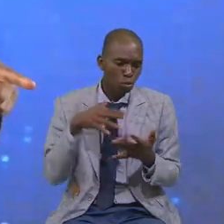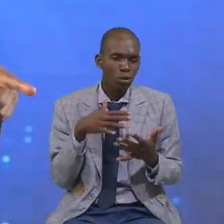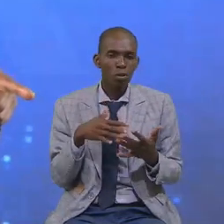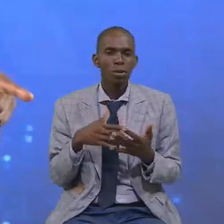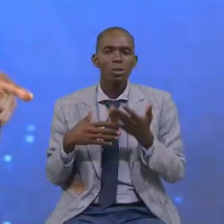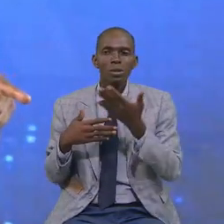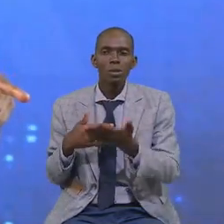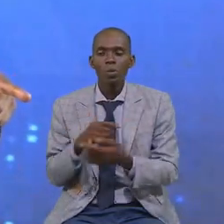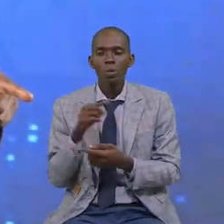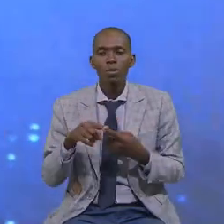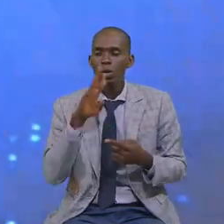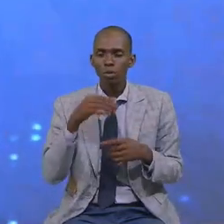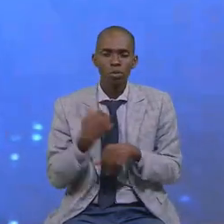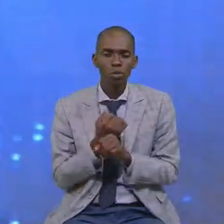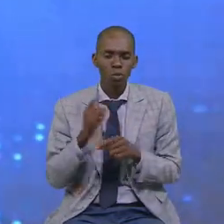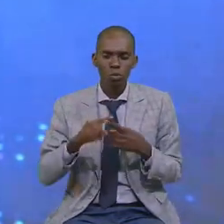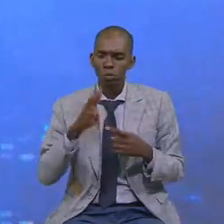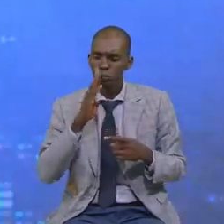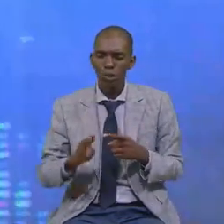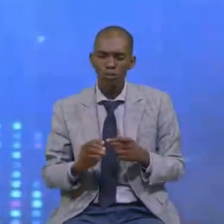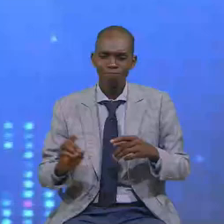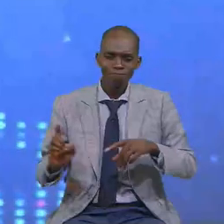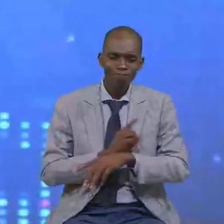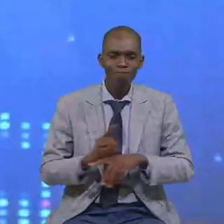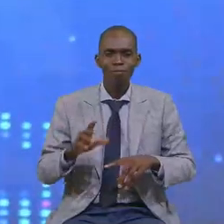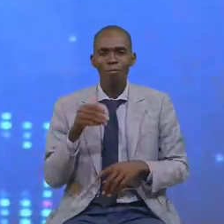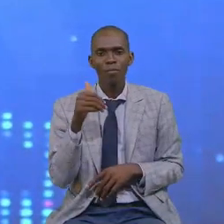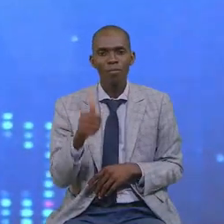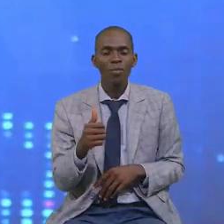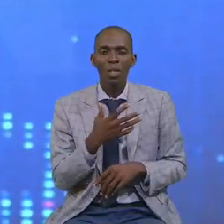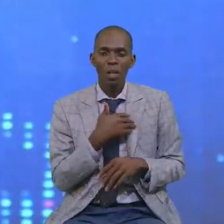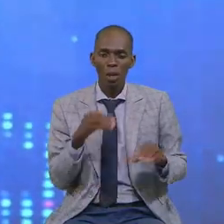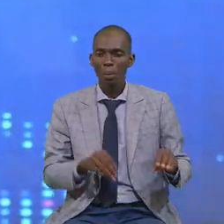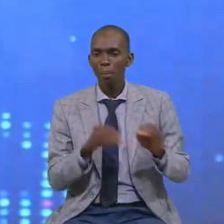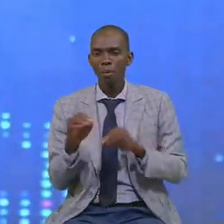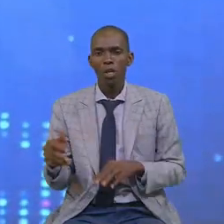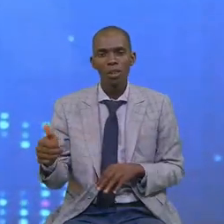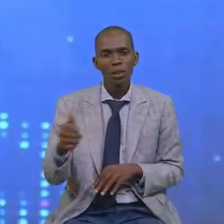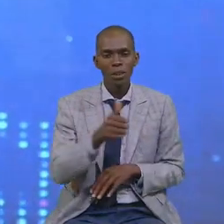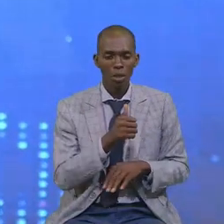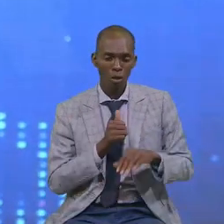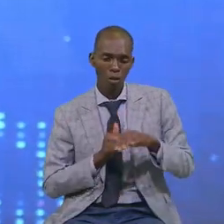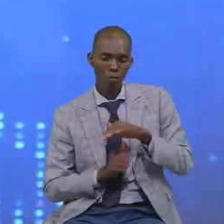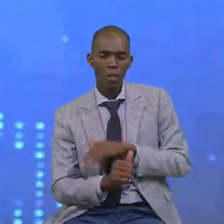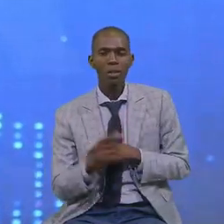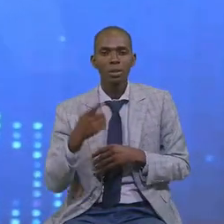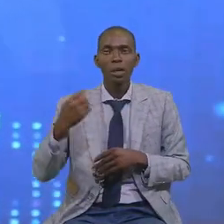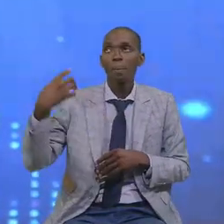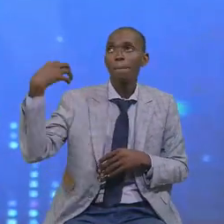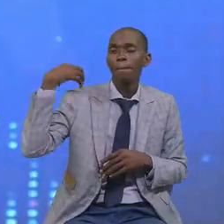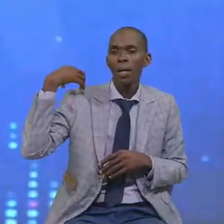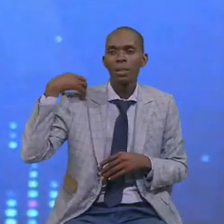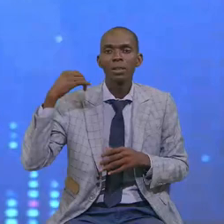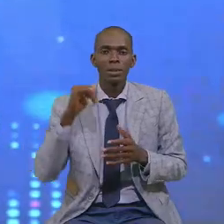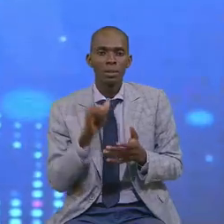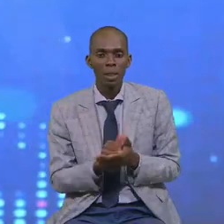drilling yourself and putting yourself under the master that